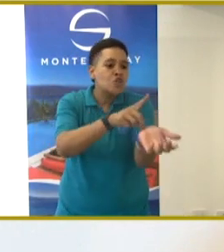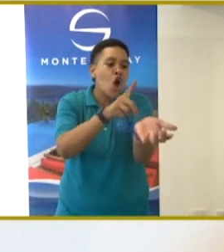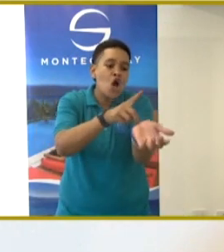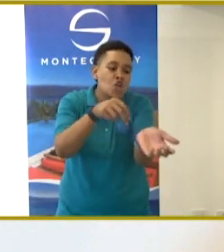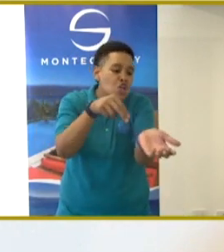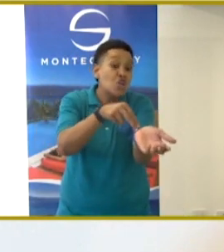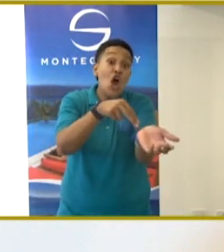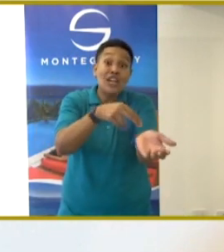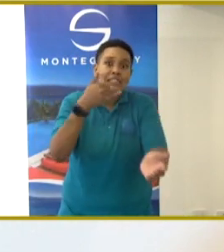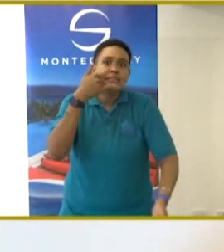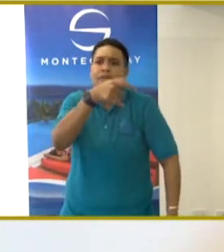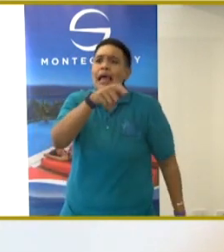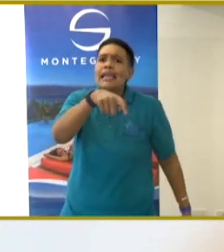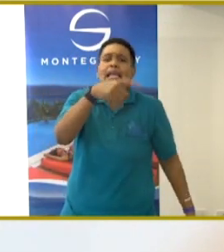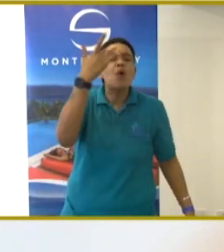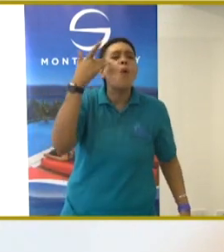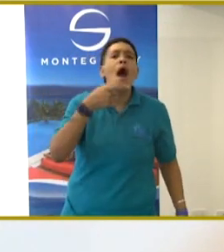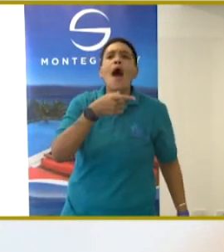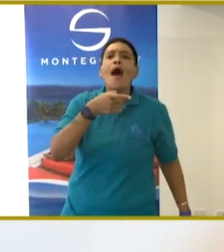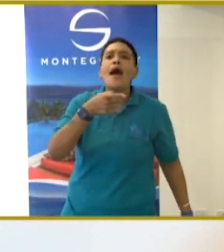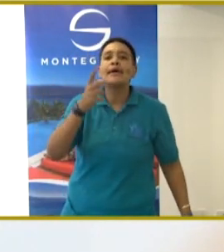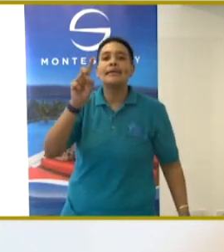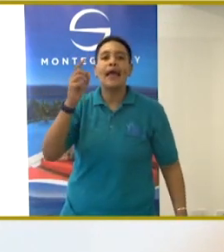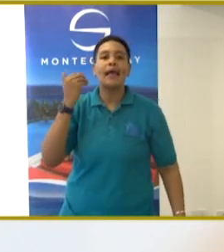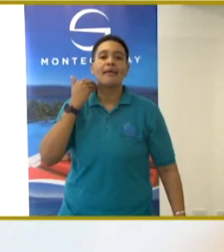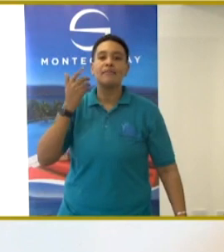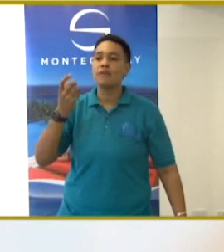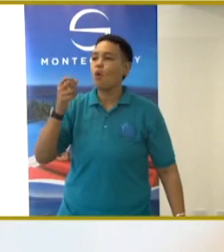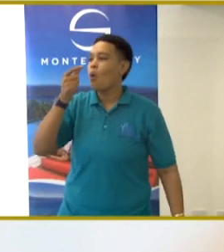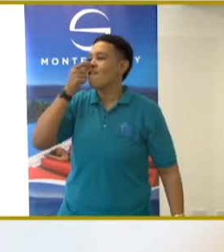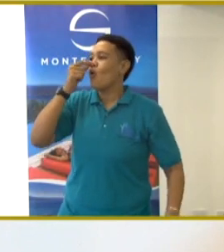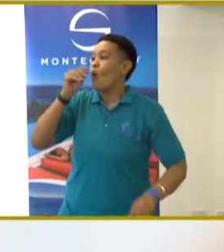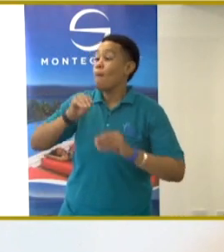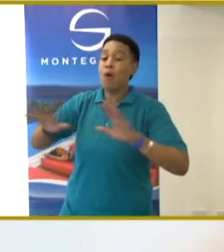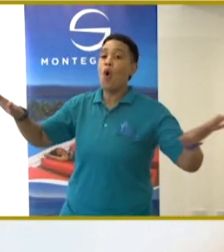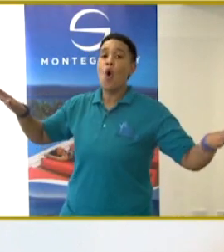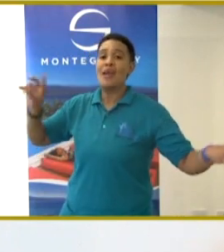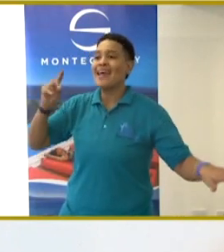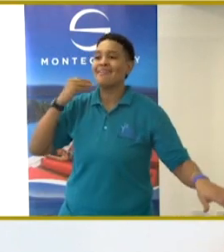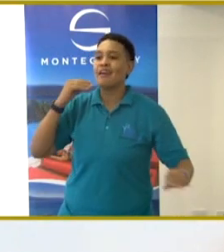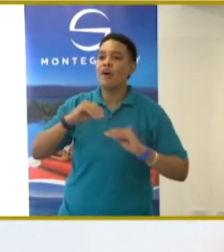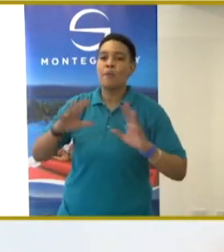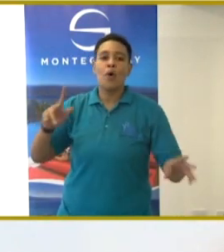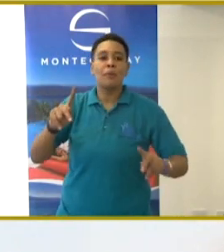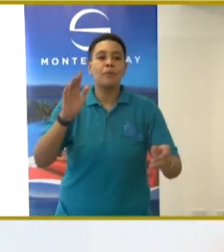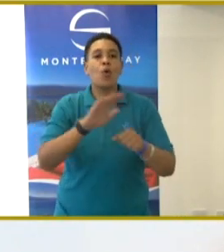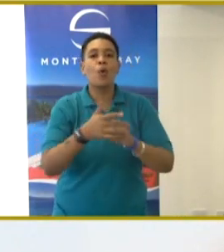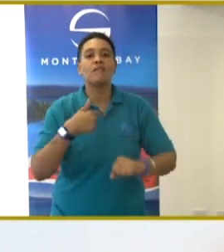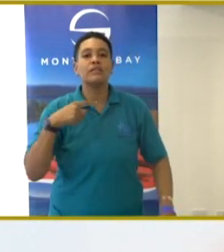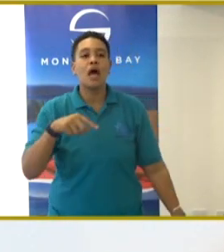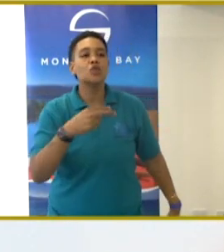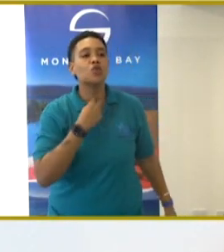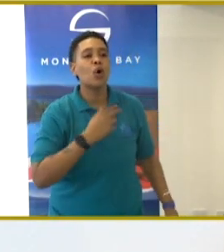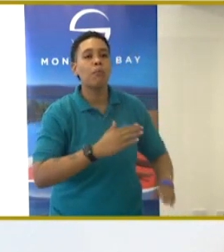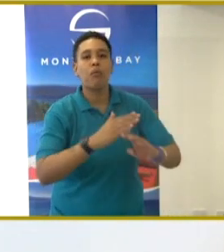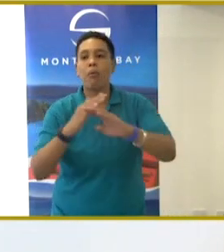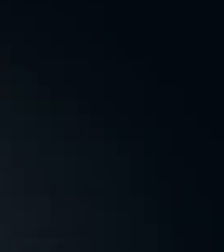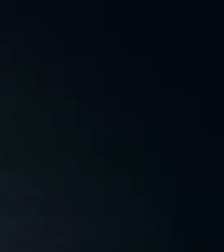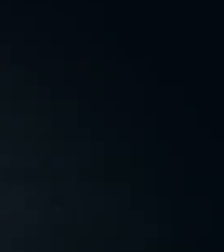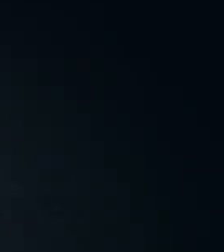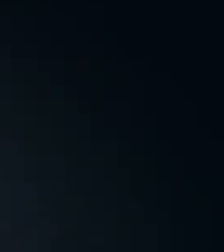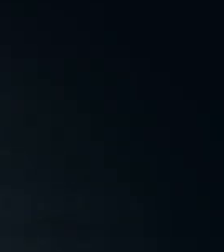nurses, if they need it because of a dengue, a flu outbreak, or indeed COVID. And I think we can do